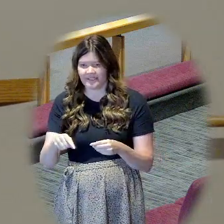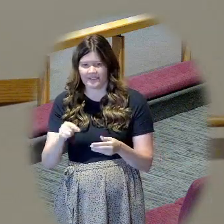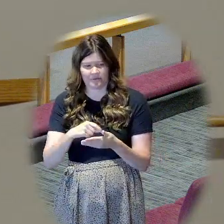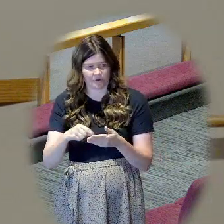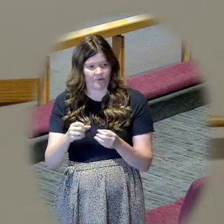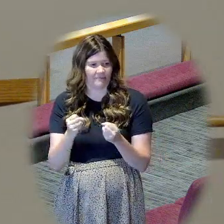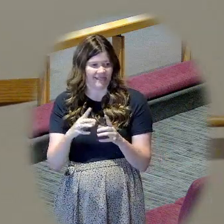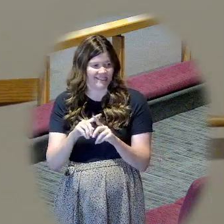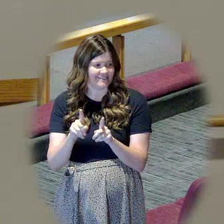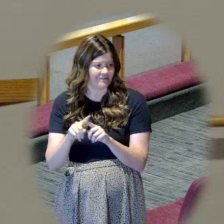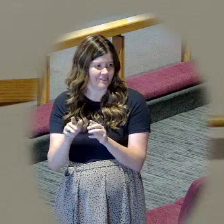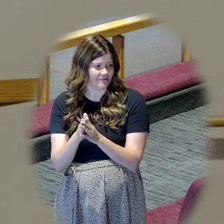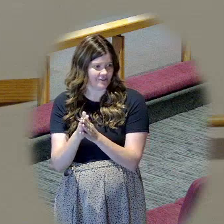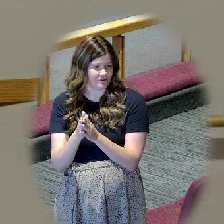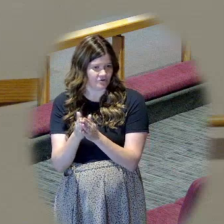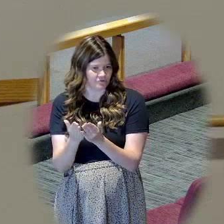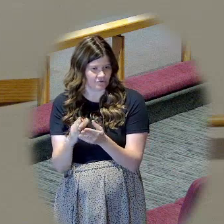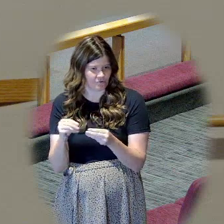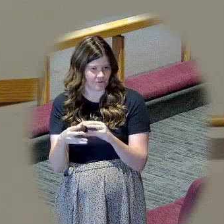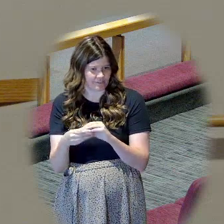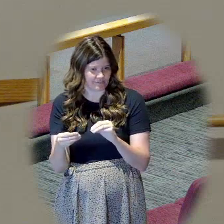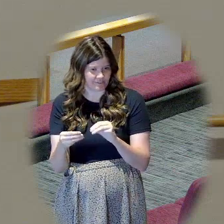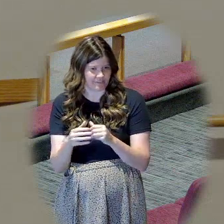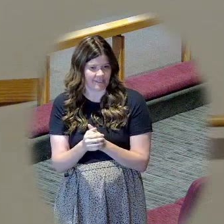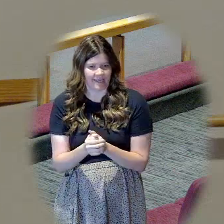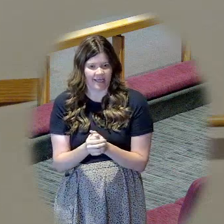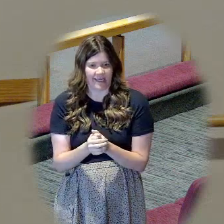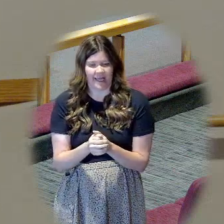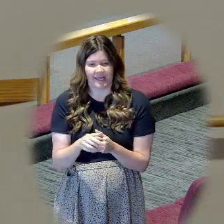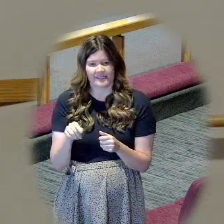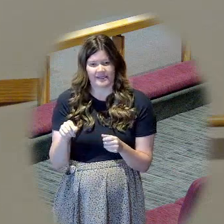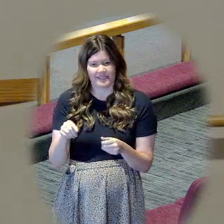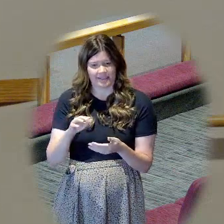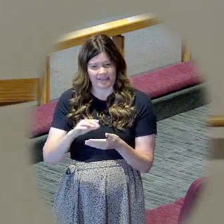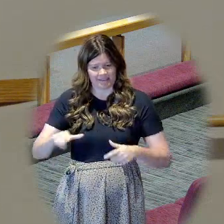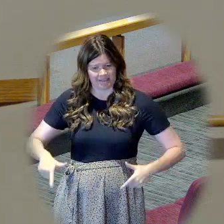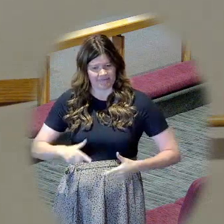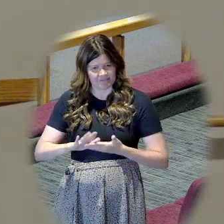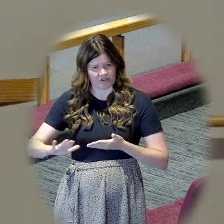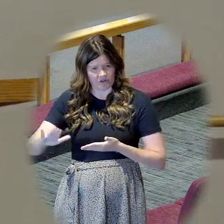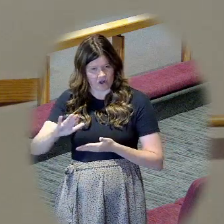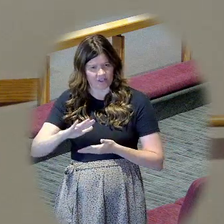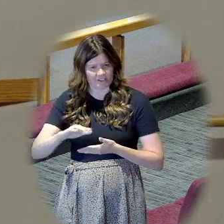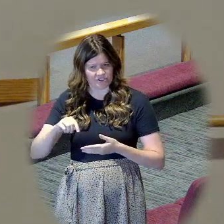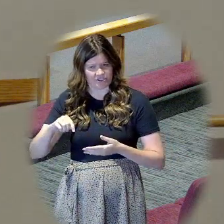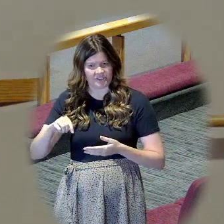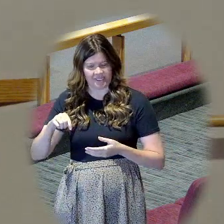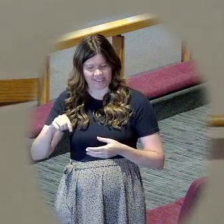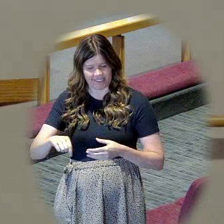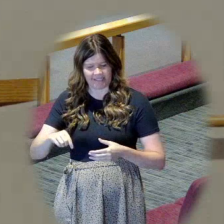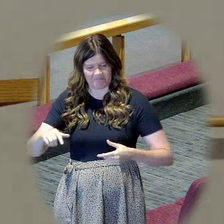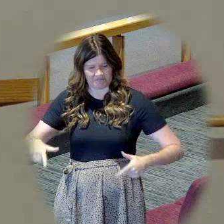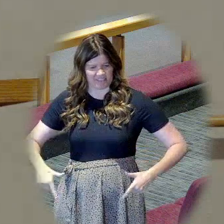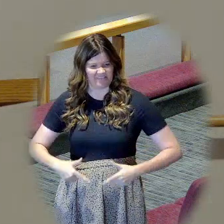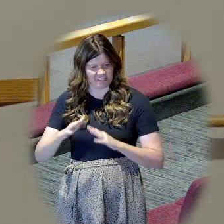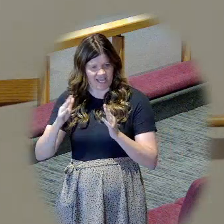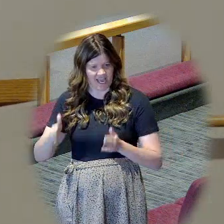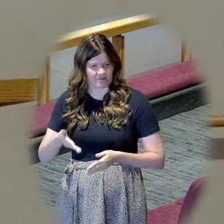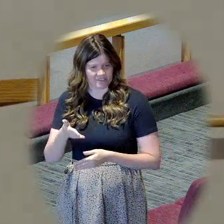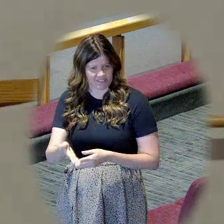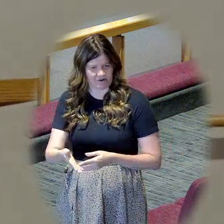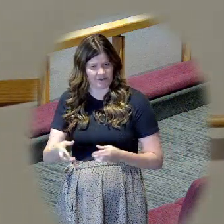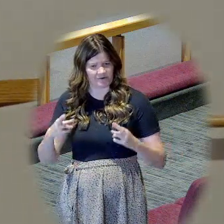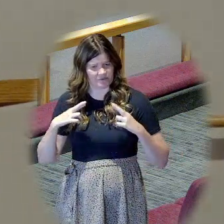too. And when he attended college, he lived in a boarding house. And in that boarding house, there was a